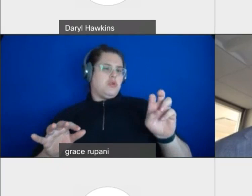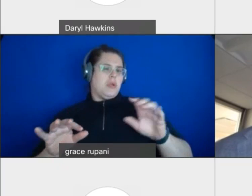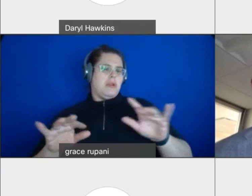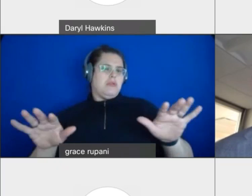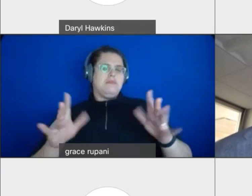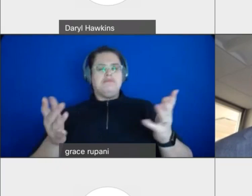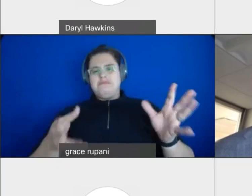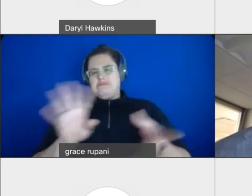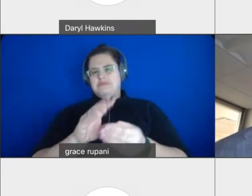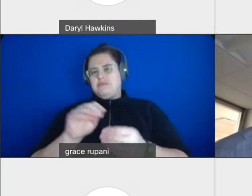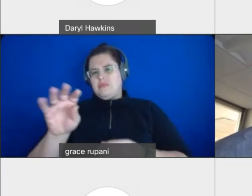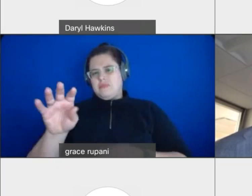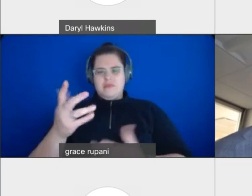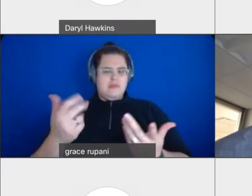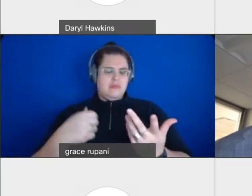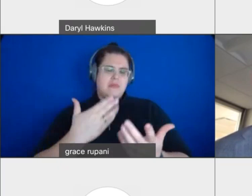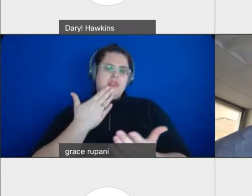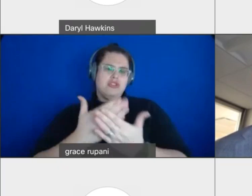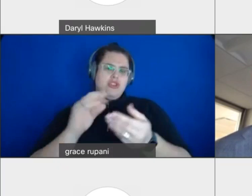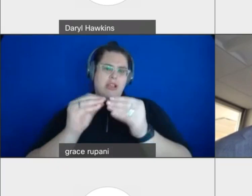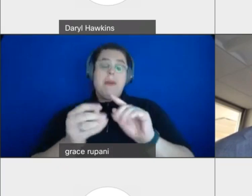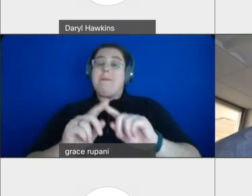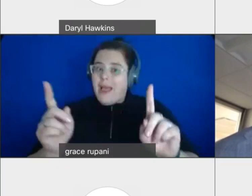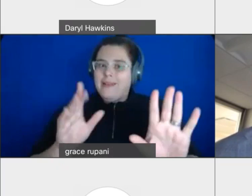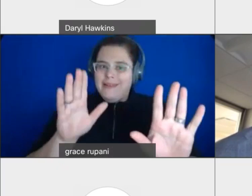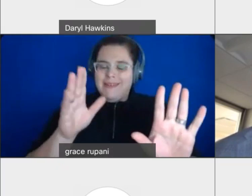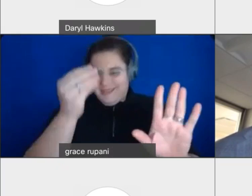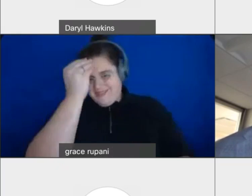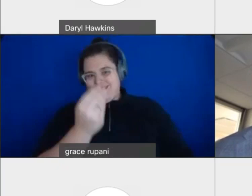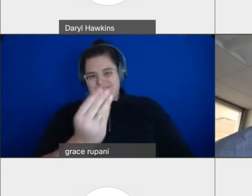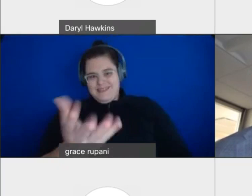But I should also add, for the benefit of this conversation, that